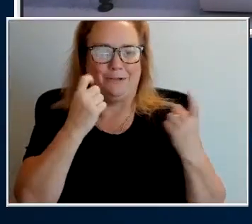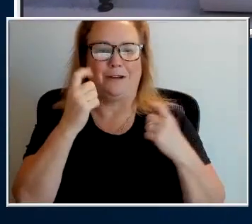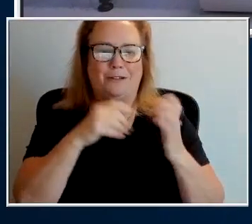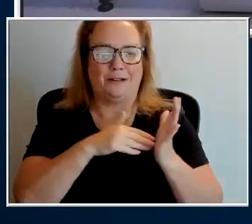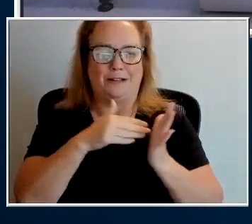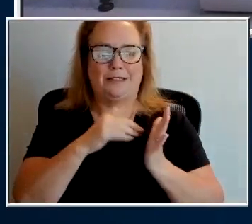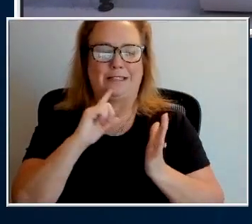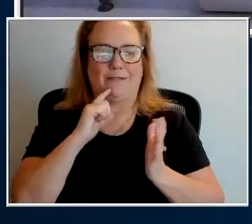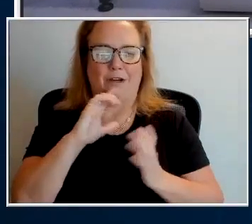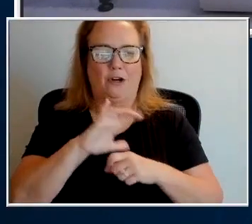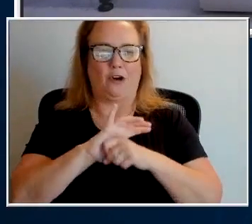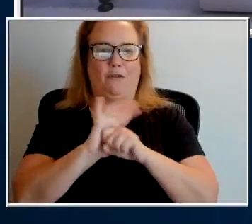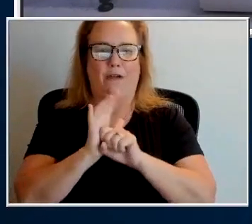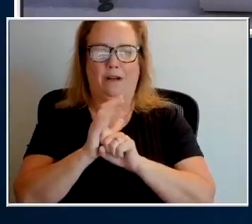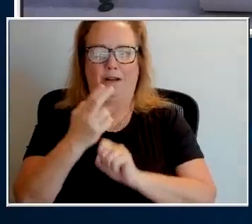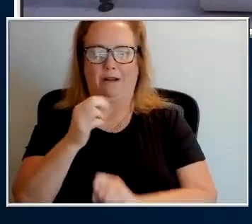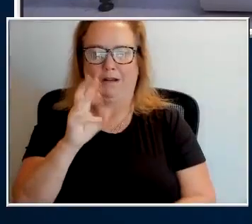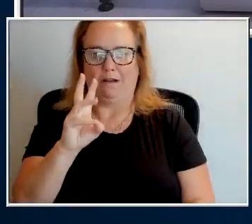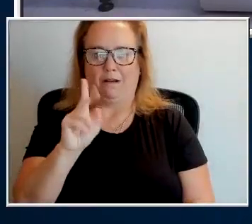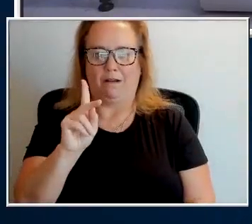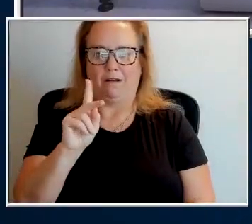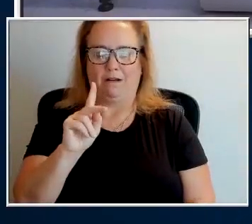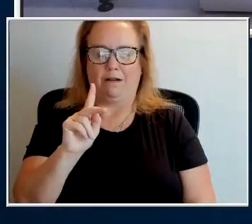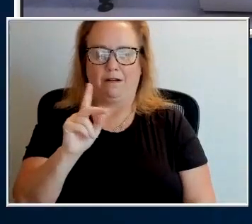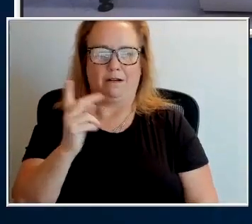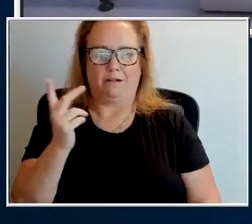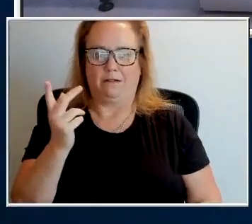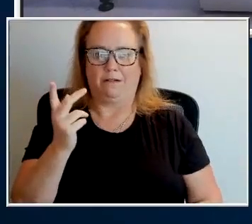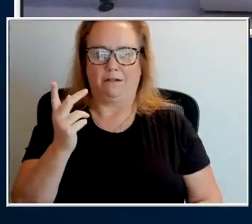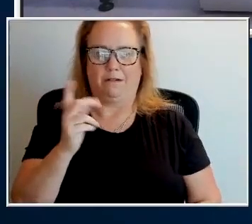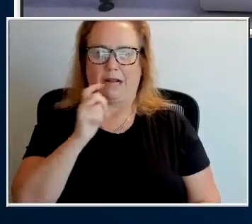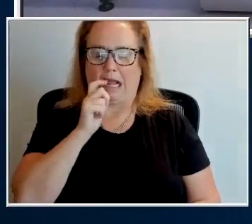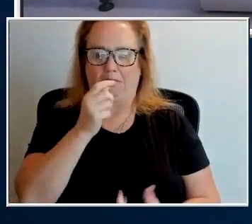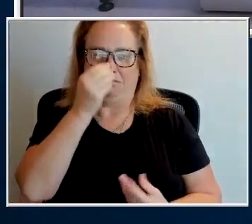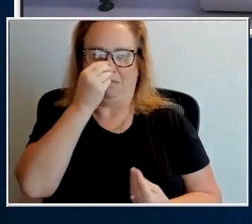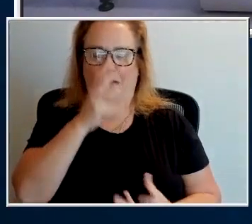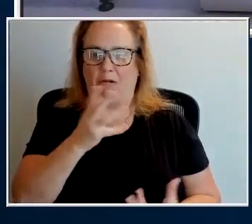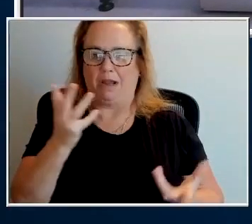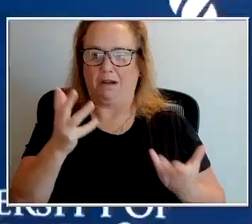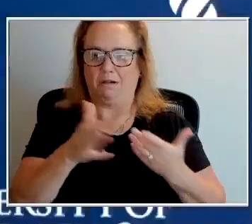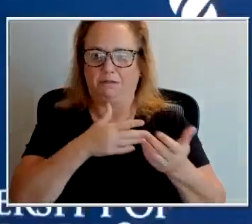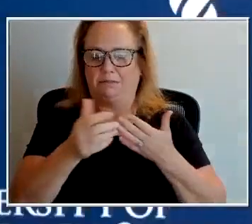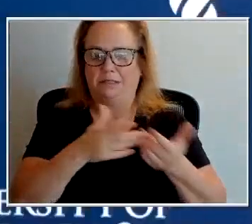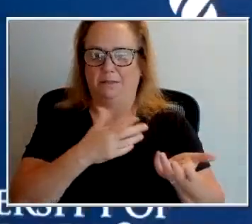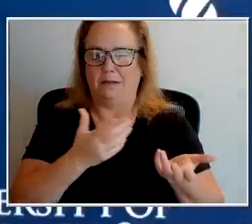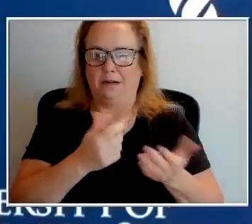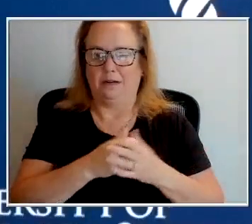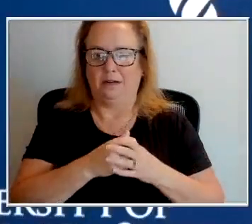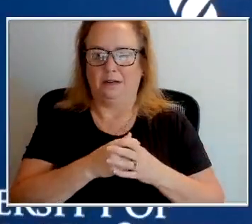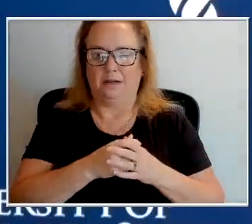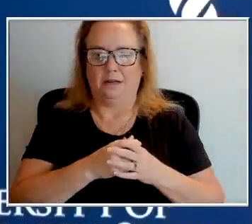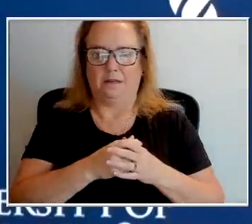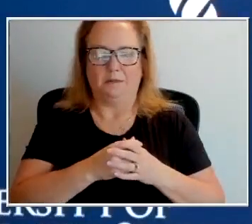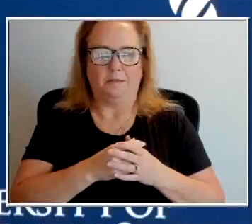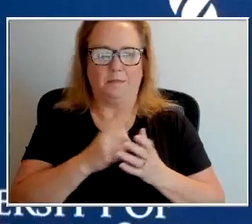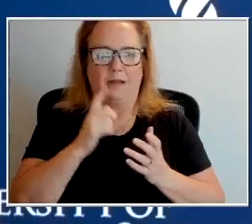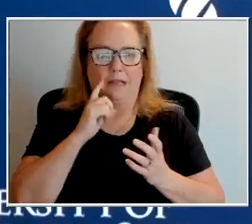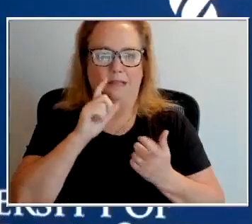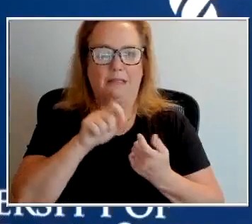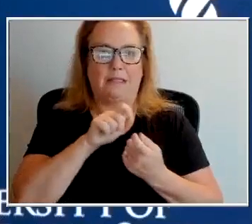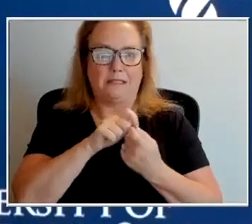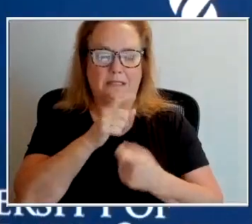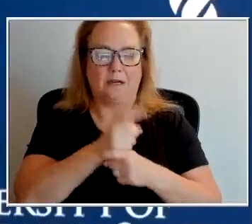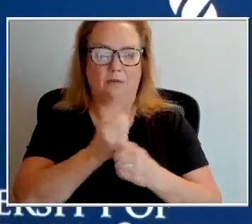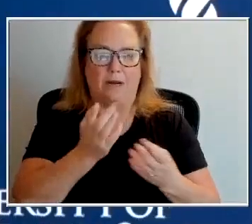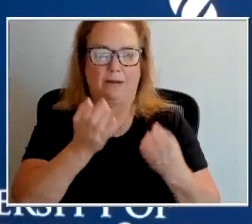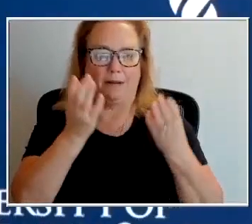COVID pandemic, Hawk. I think I'm not too particular. How about you? Yeah, so I think that's exactly right. The